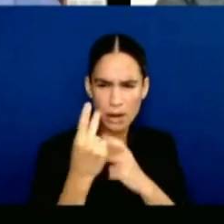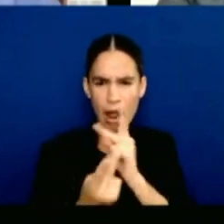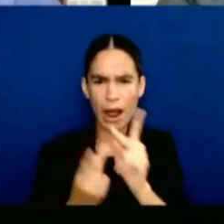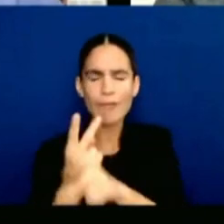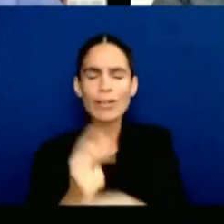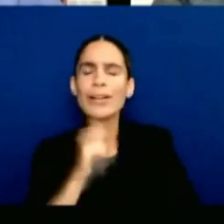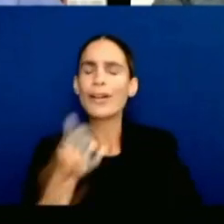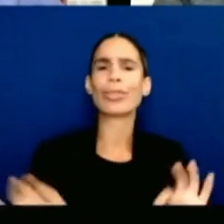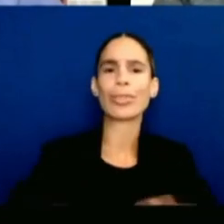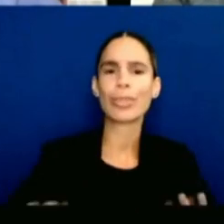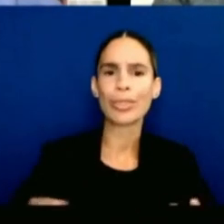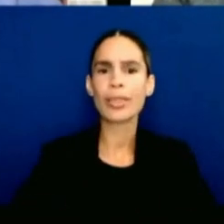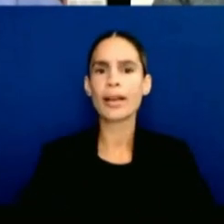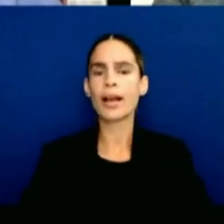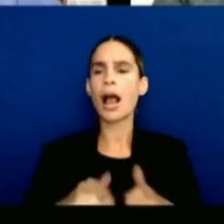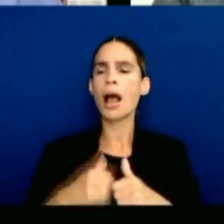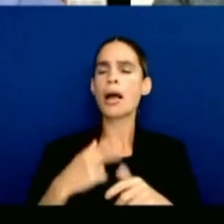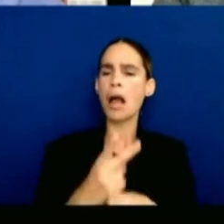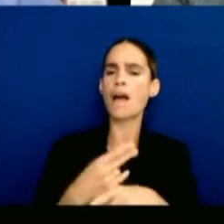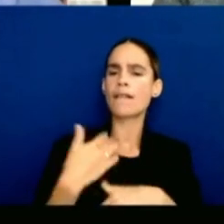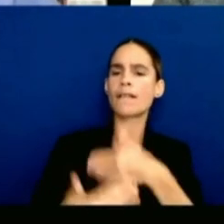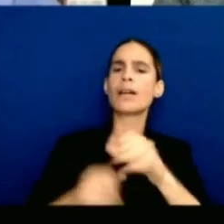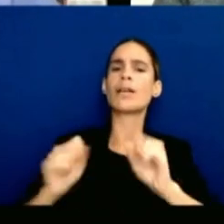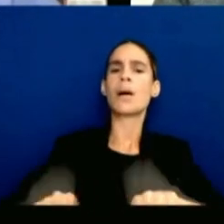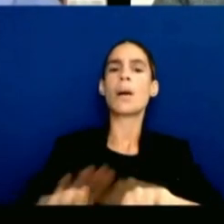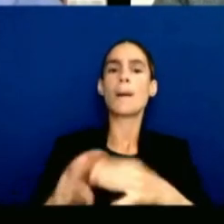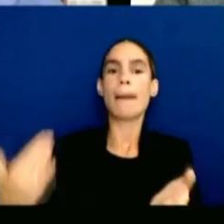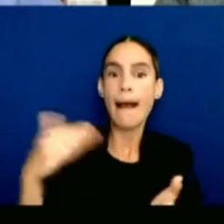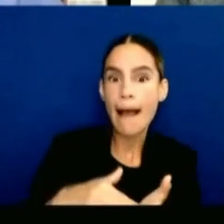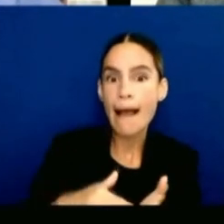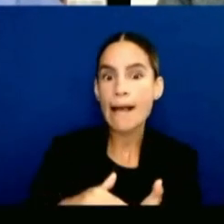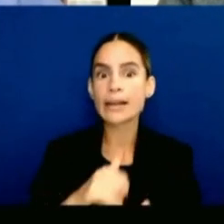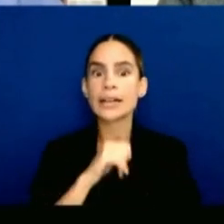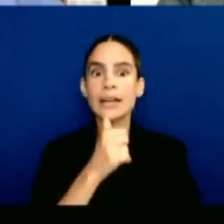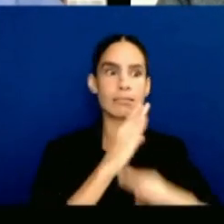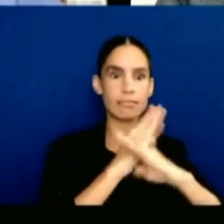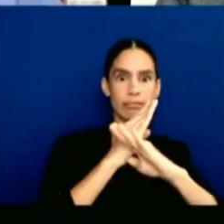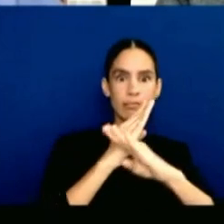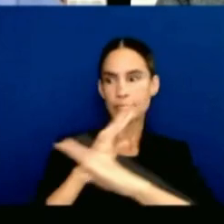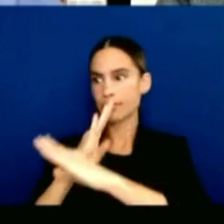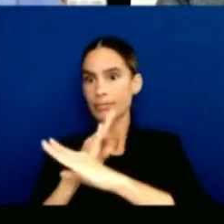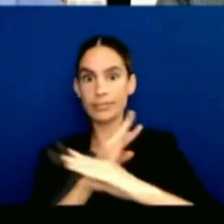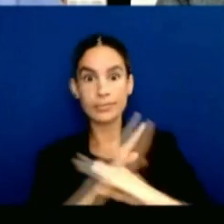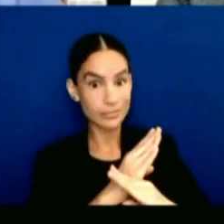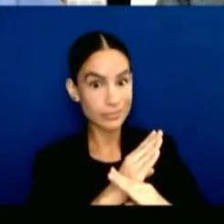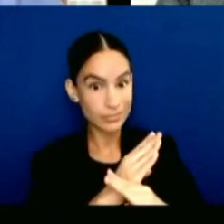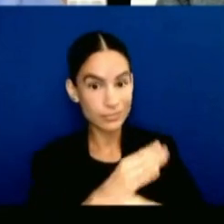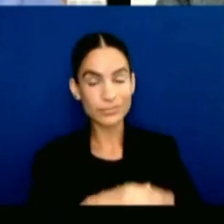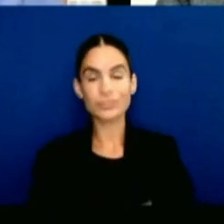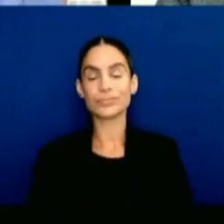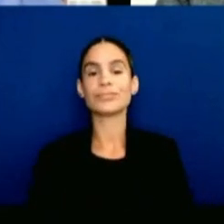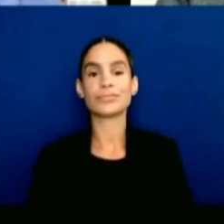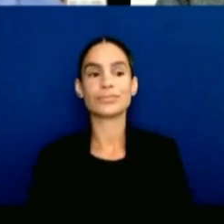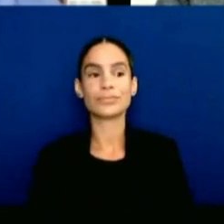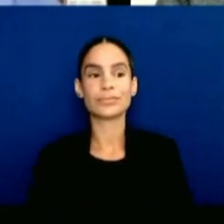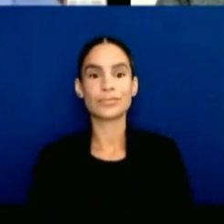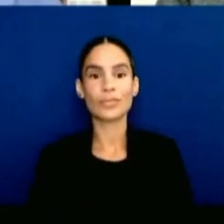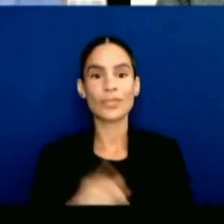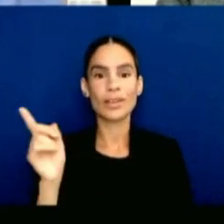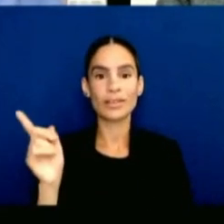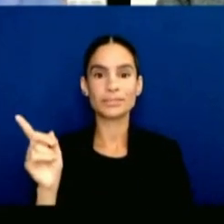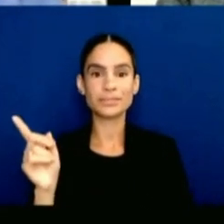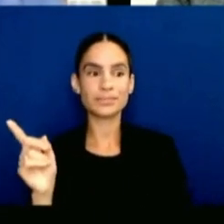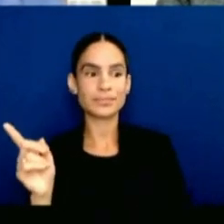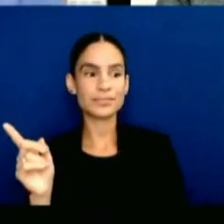opening. That's very well said. I hope everybody heard that loud and clear, because all too often in our